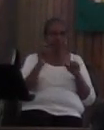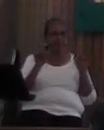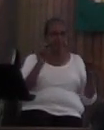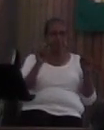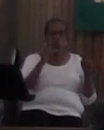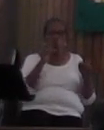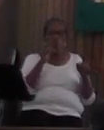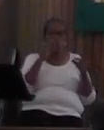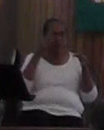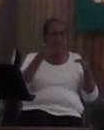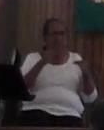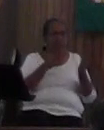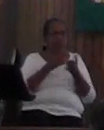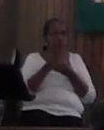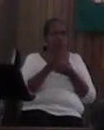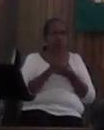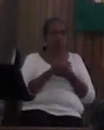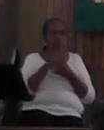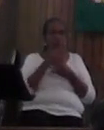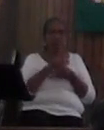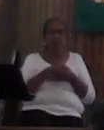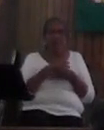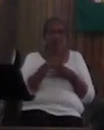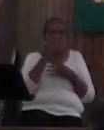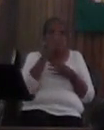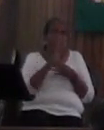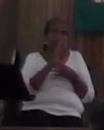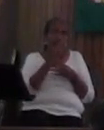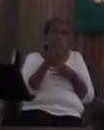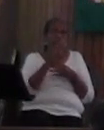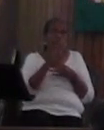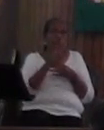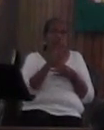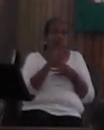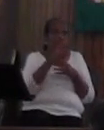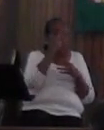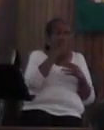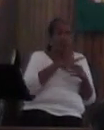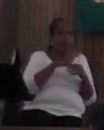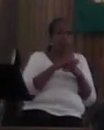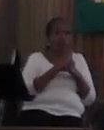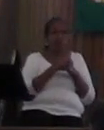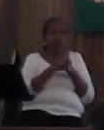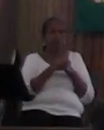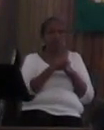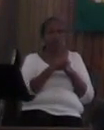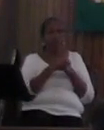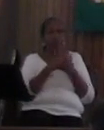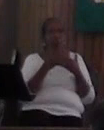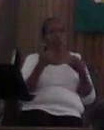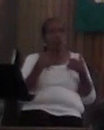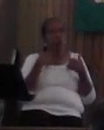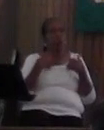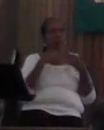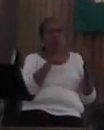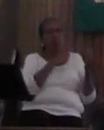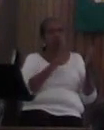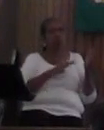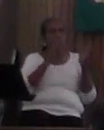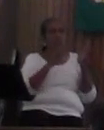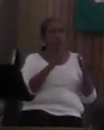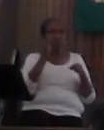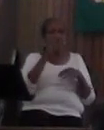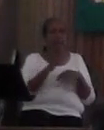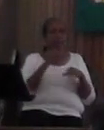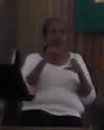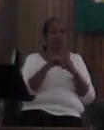truth, God or man?" John MacArthur, a Christian pastor, teacher, and author in Sun Valley, California,